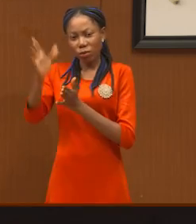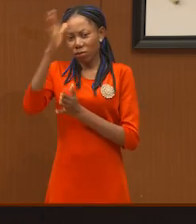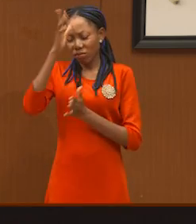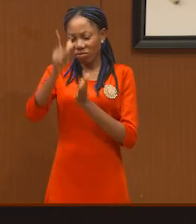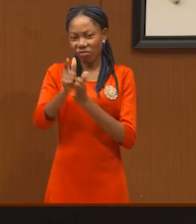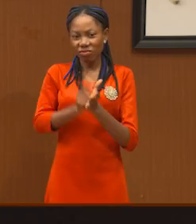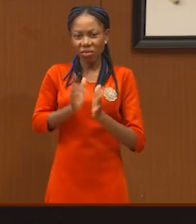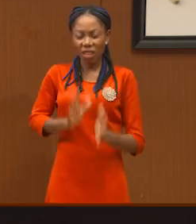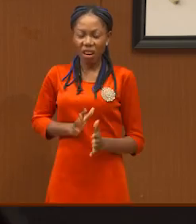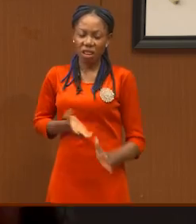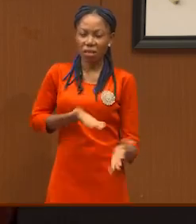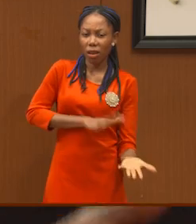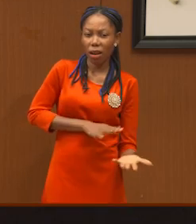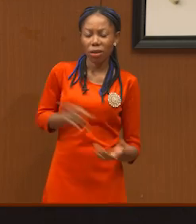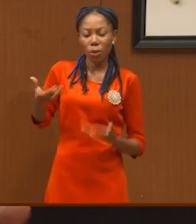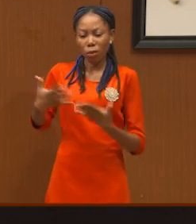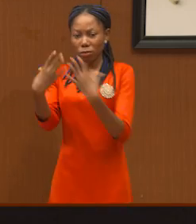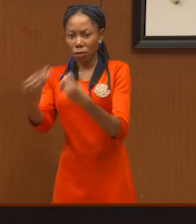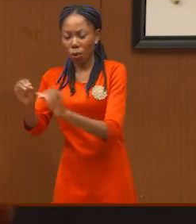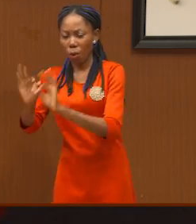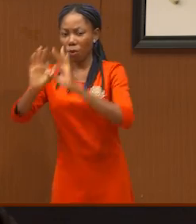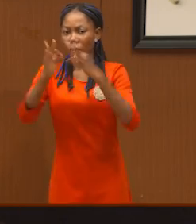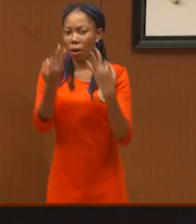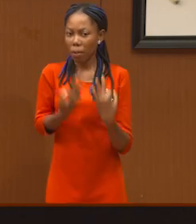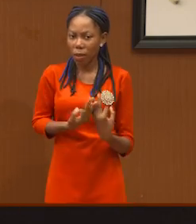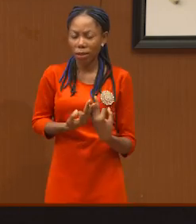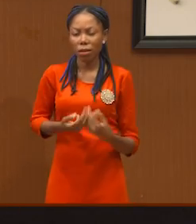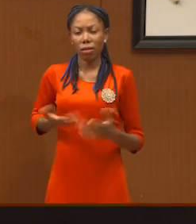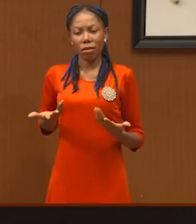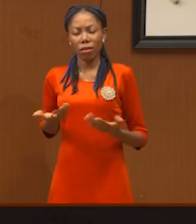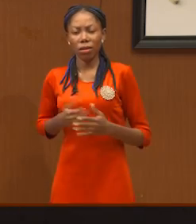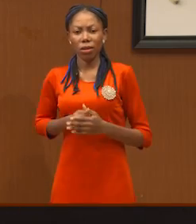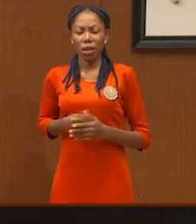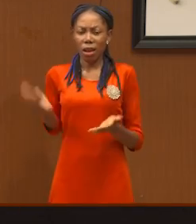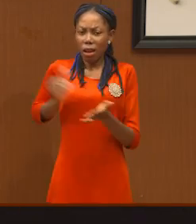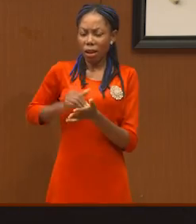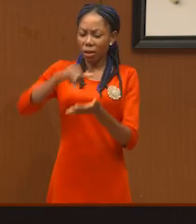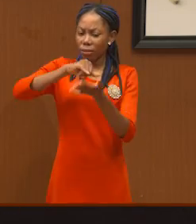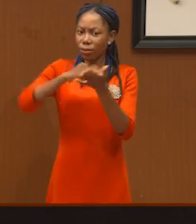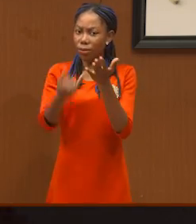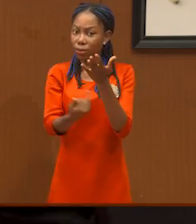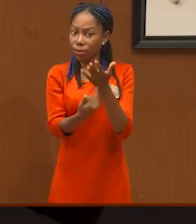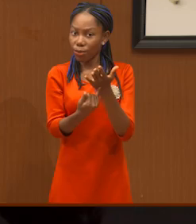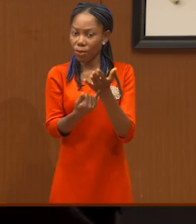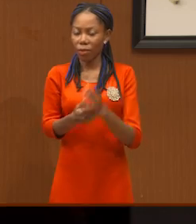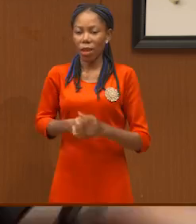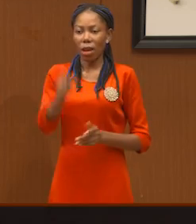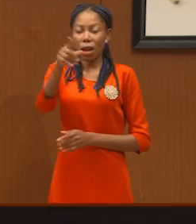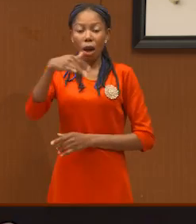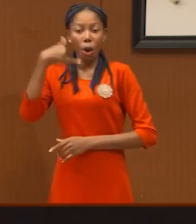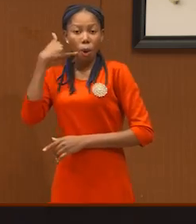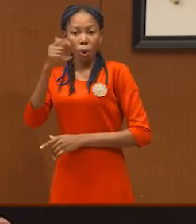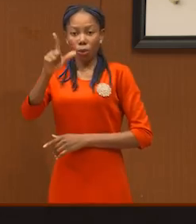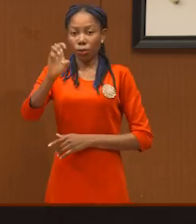and I want to settle my family. Then I will look at that. Now, January, he called me. I told him I have not barely settled